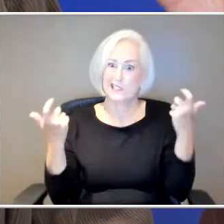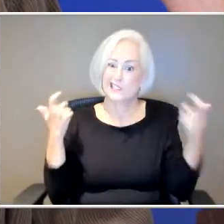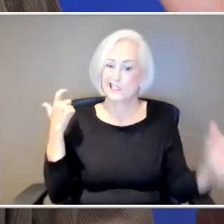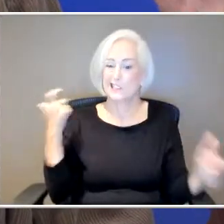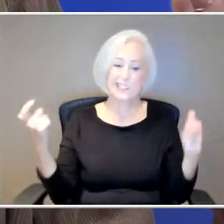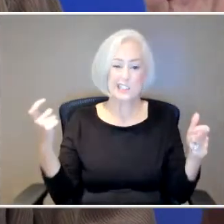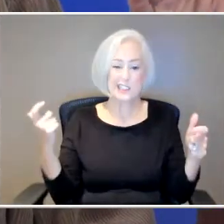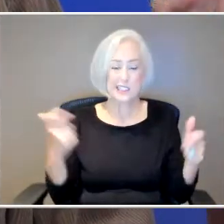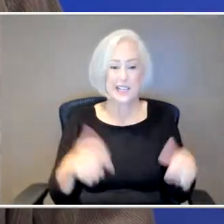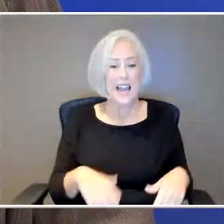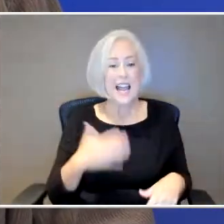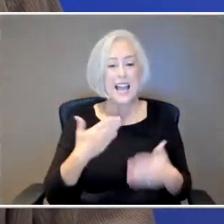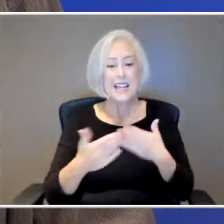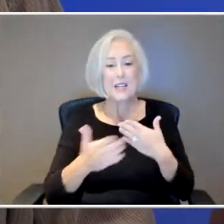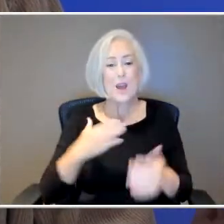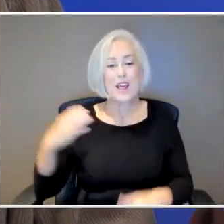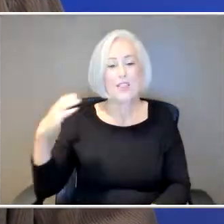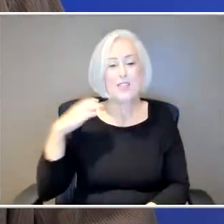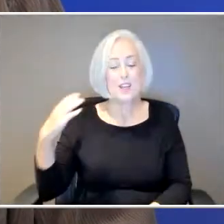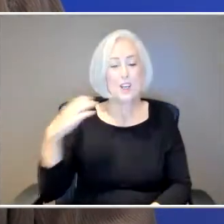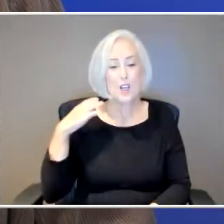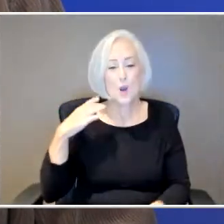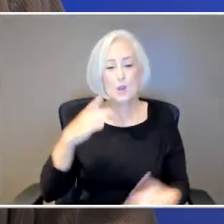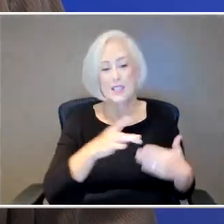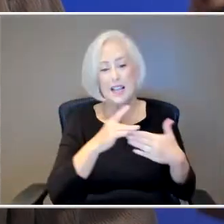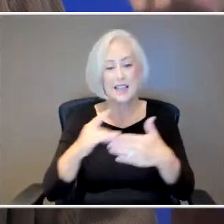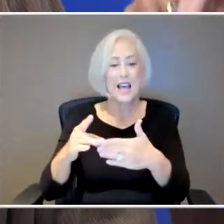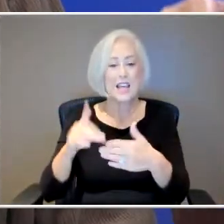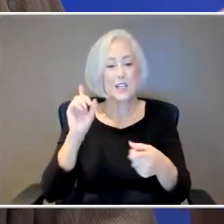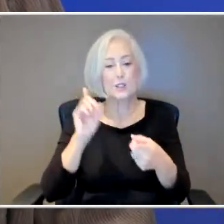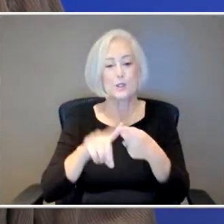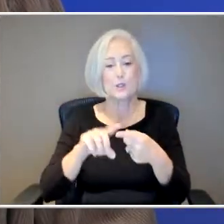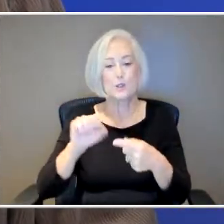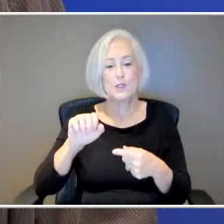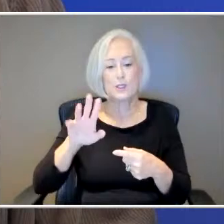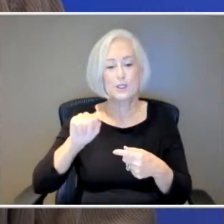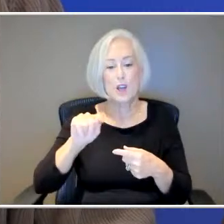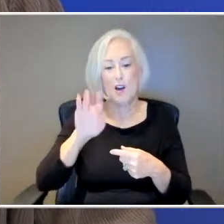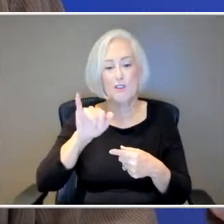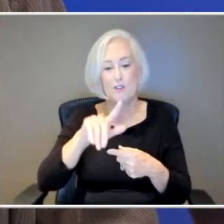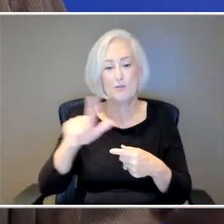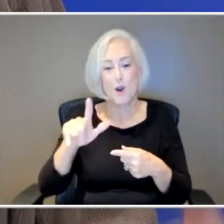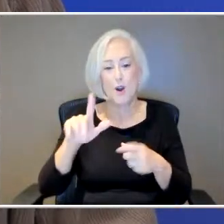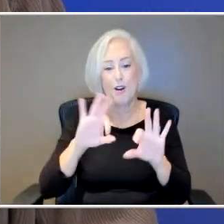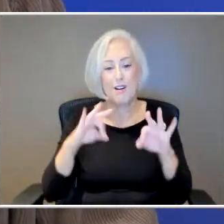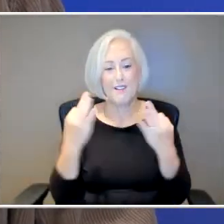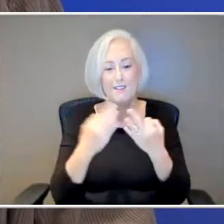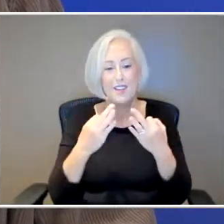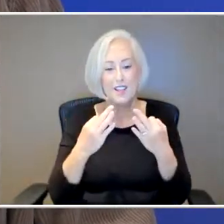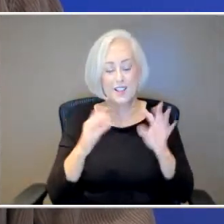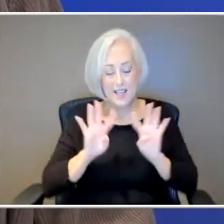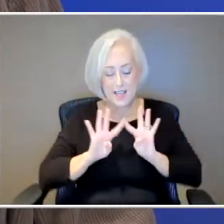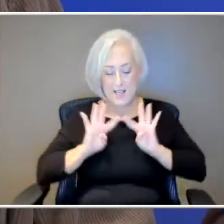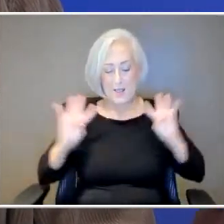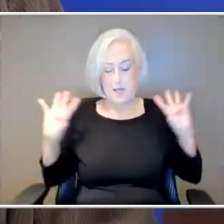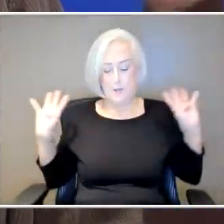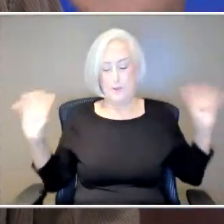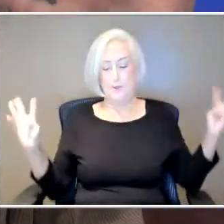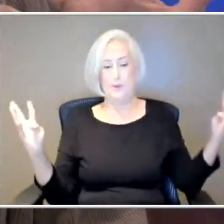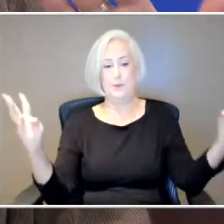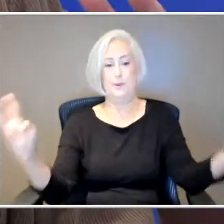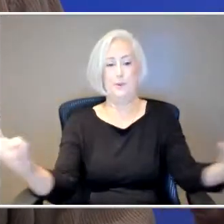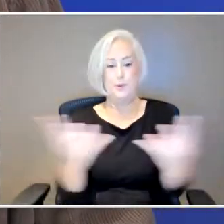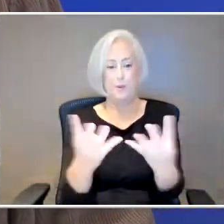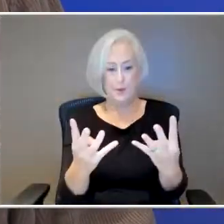coach led the team up to the softball field, and they lined the softball field in the outfield while I threw out the first pitch. And then the stands